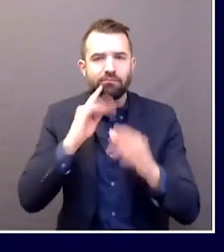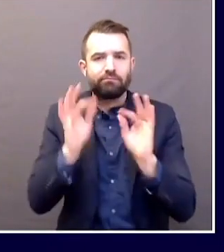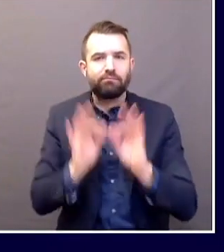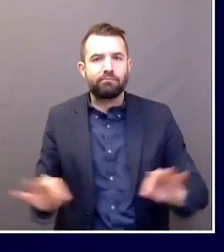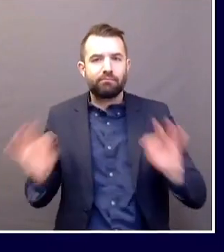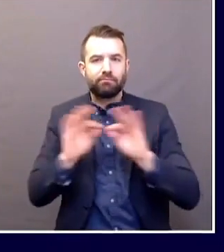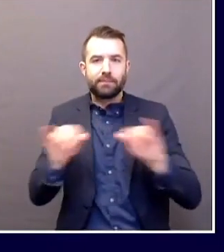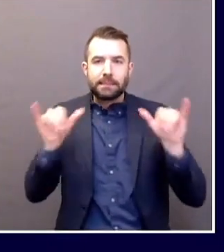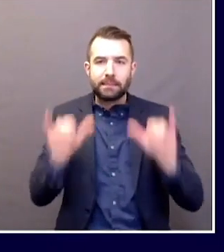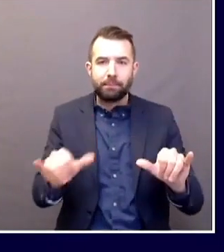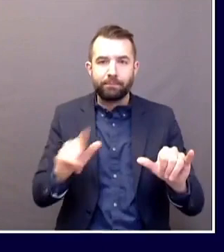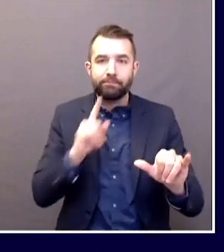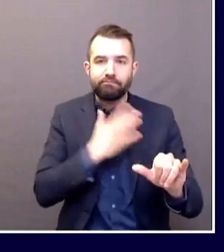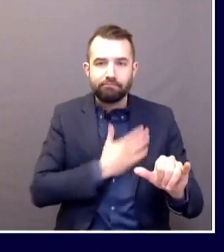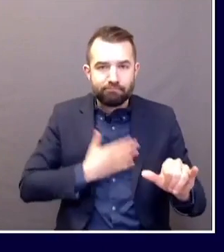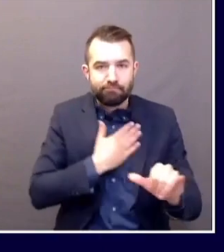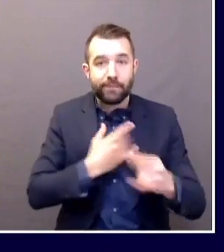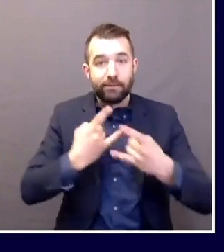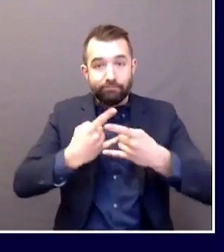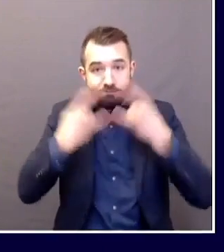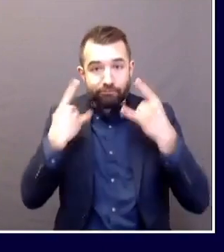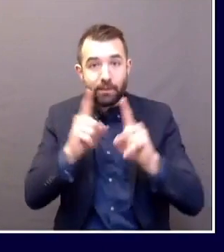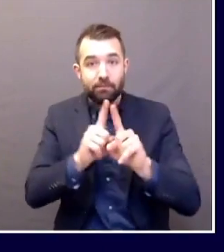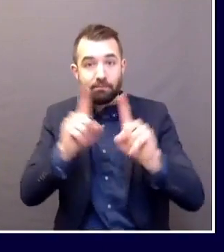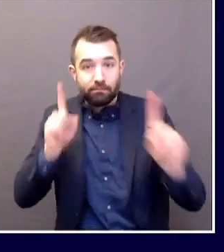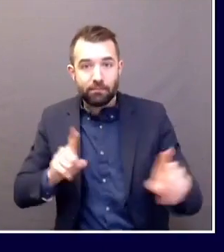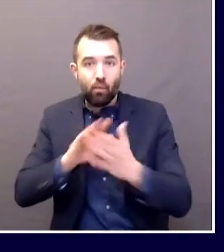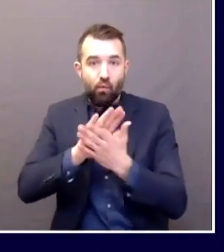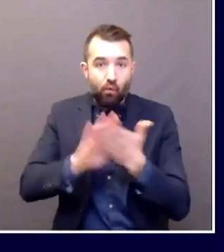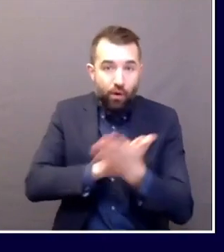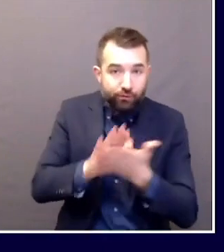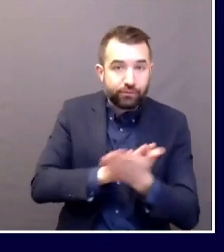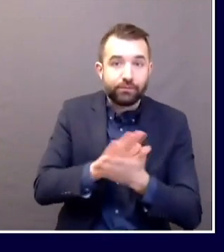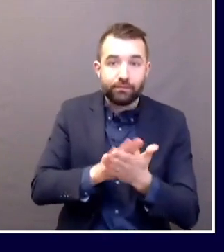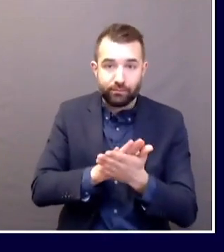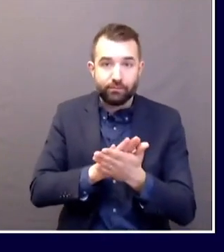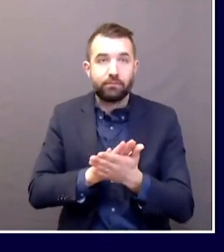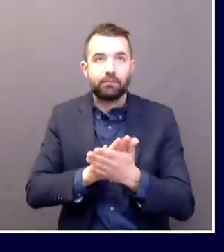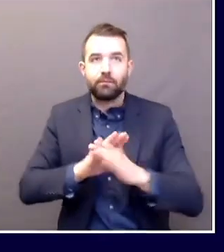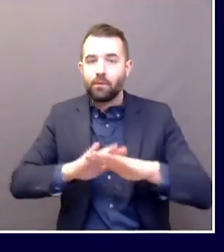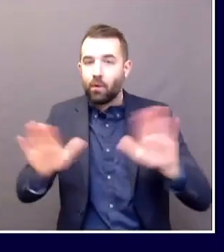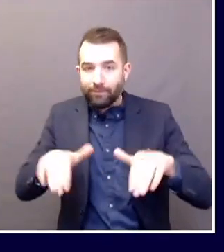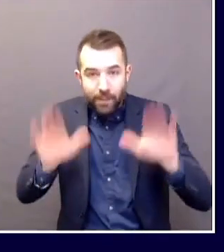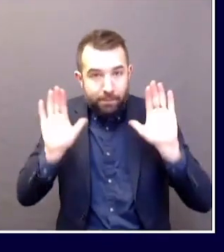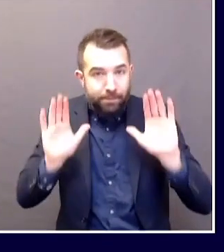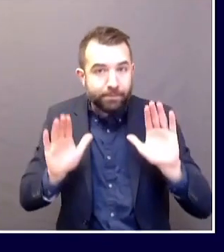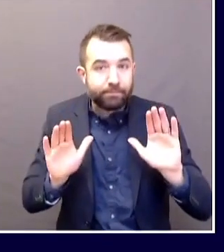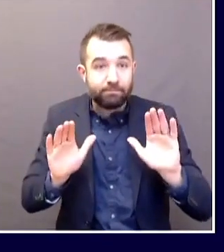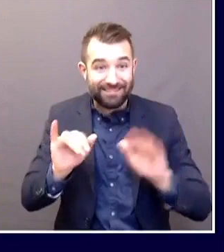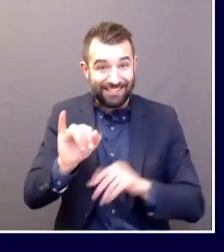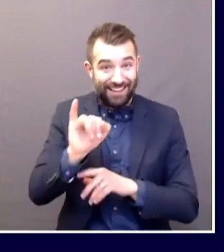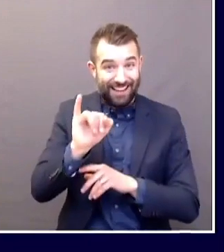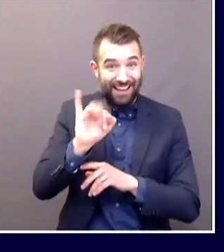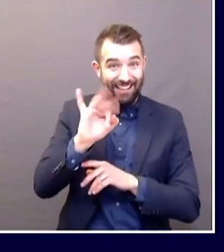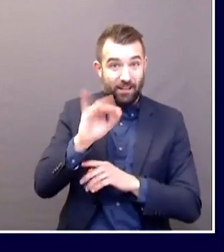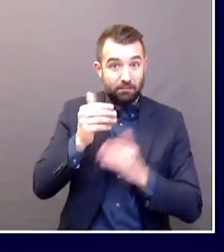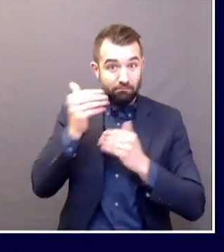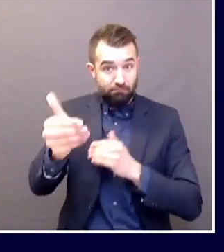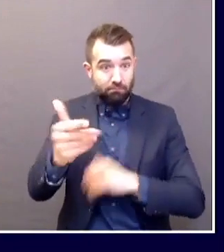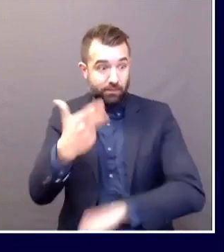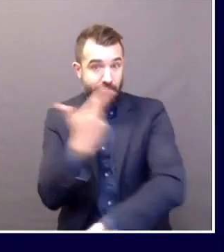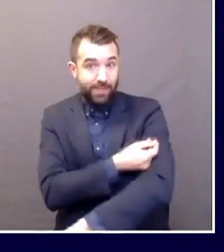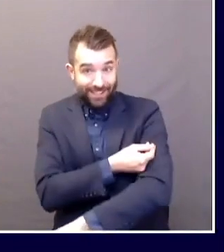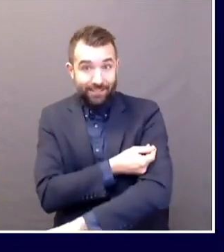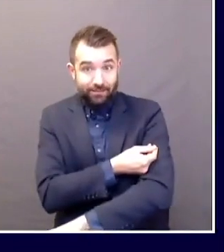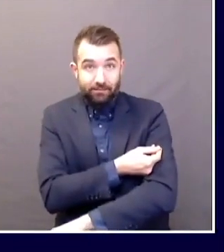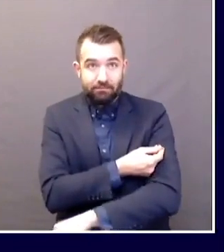guard. I should also note we plan to open bars and tasting rooms on March 26th as well. Many of